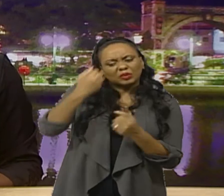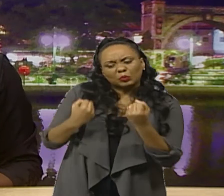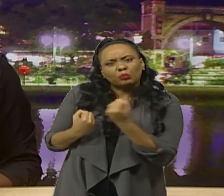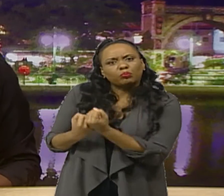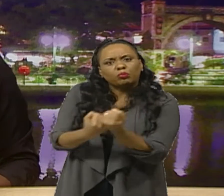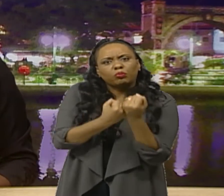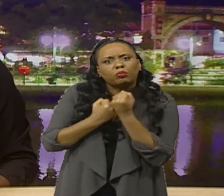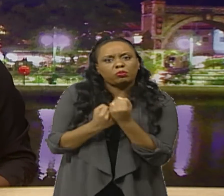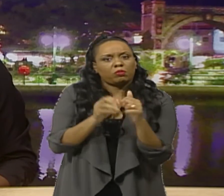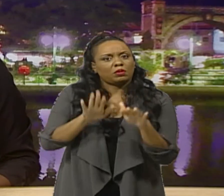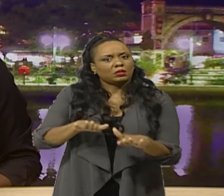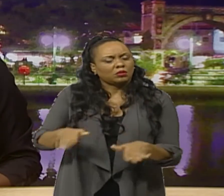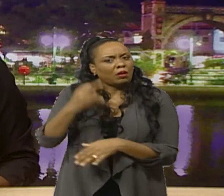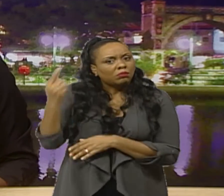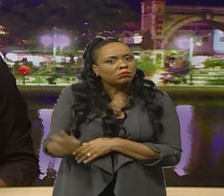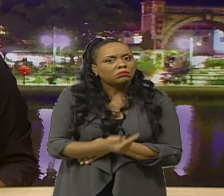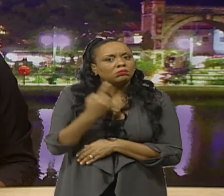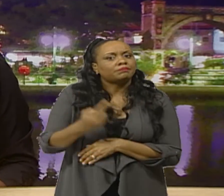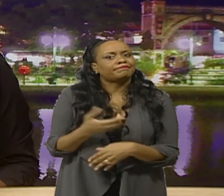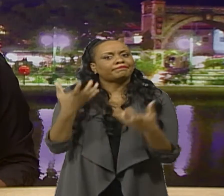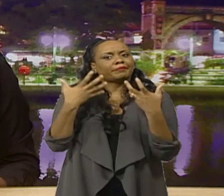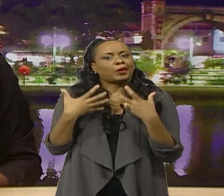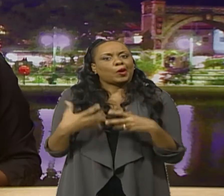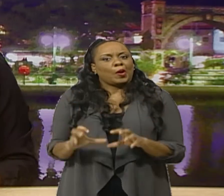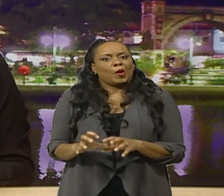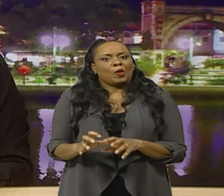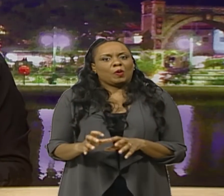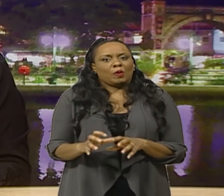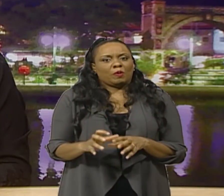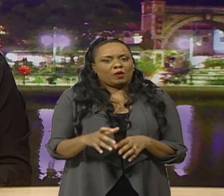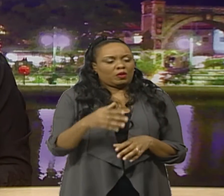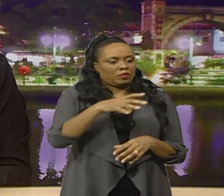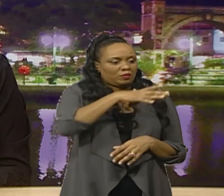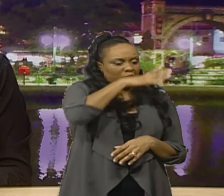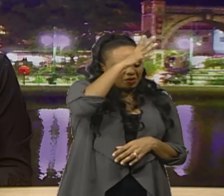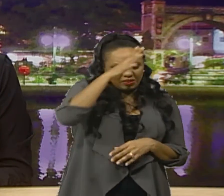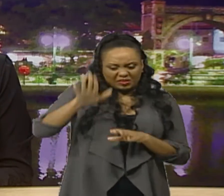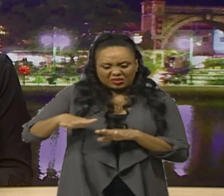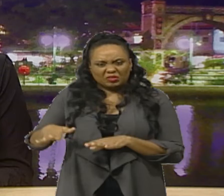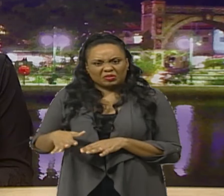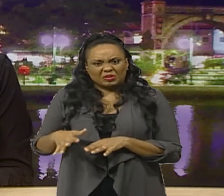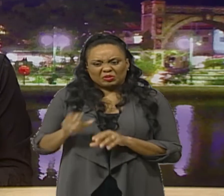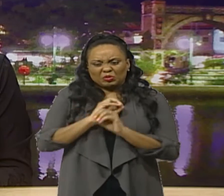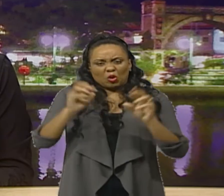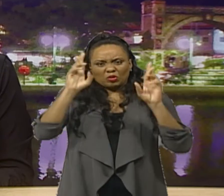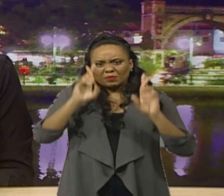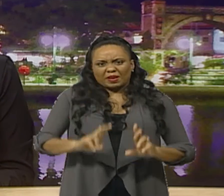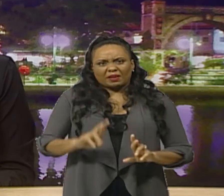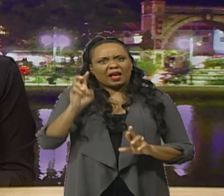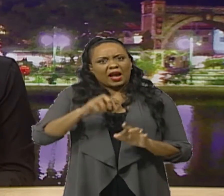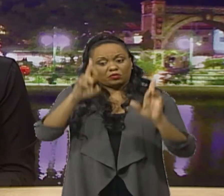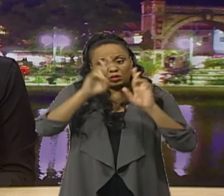always be there for their children. He doesn't want to see the line of respect between the child and parent blurred.